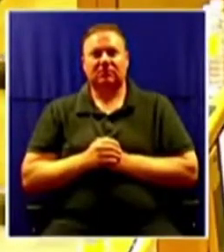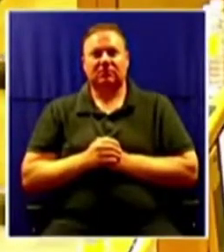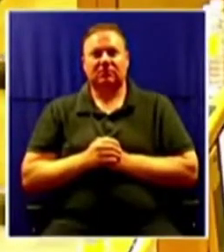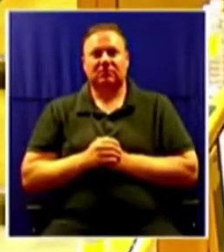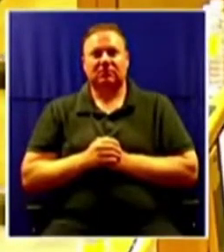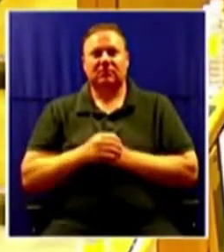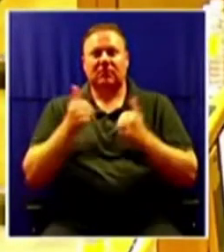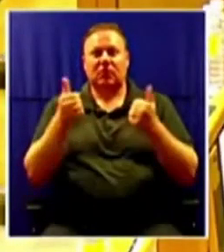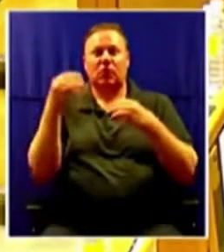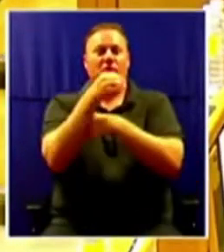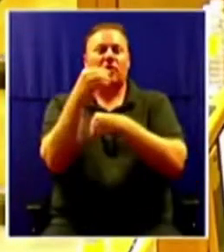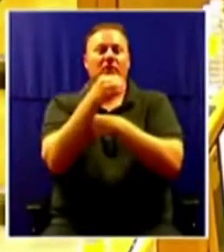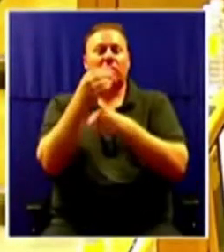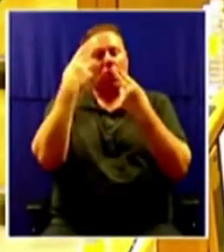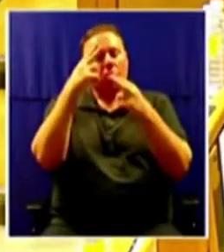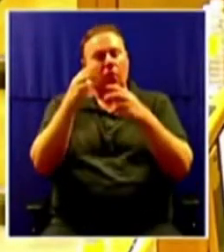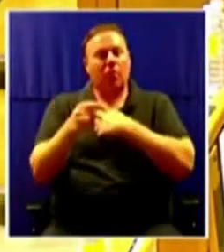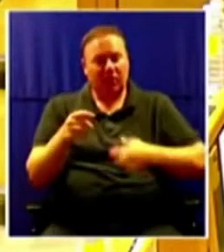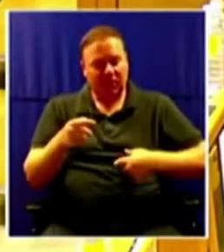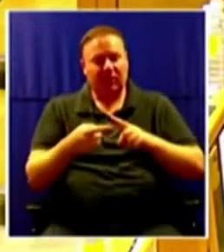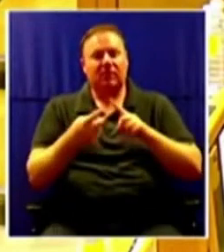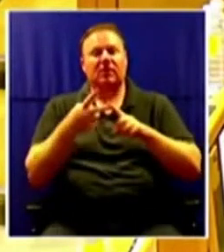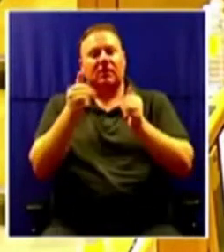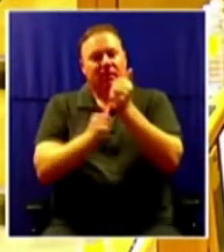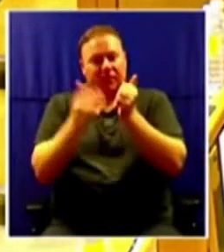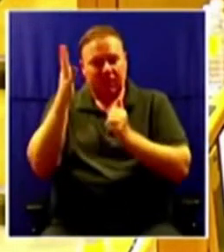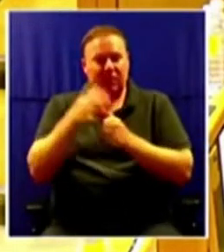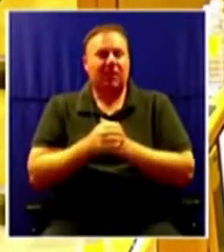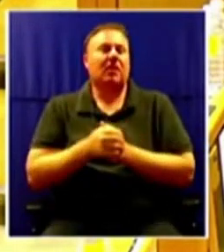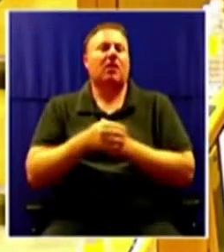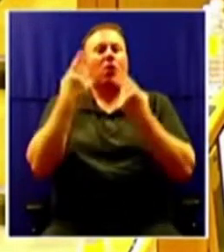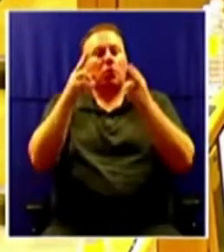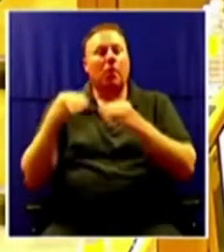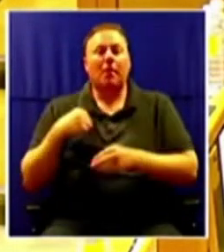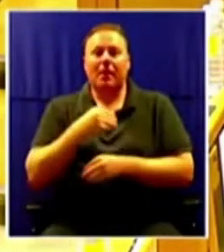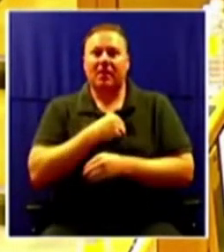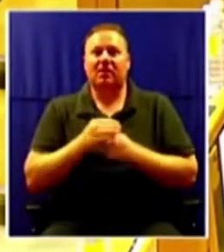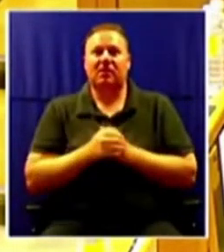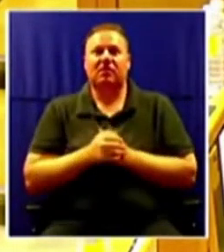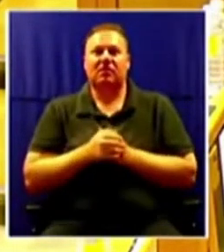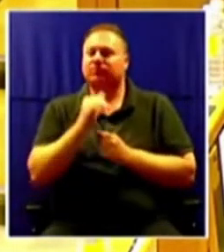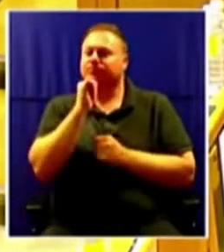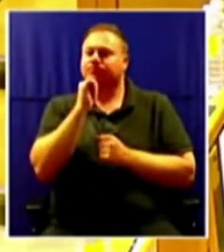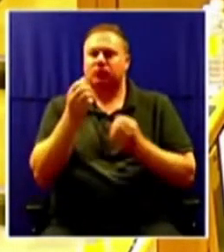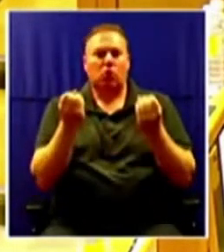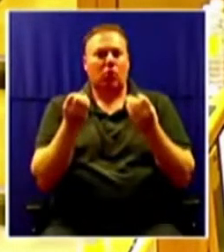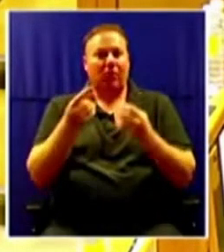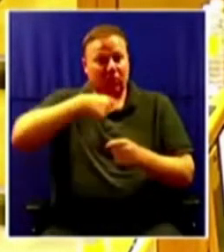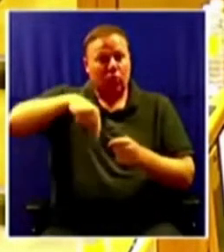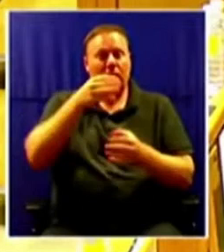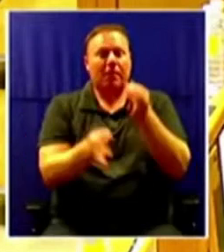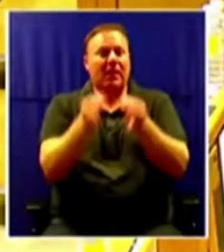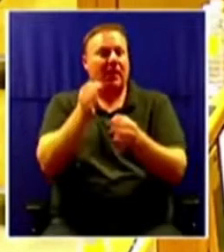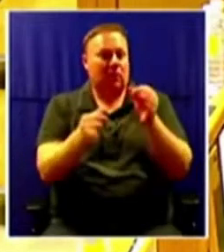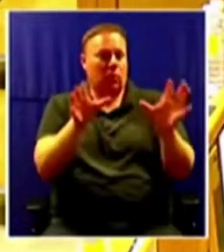Good afternoon, Honourable President, Honourable Deputy Speaker and Honourable Members. It is not often that we as politicians admit